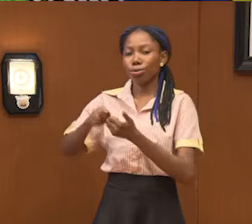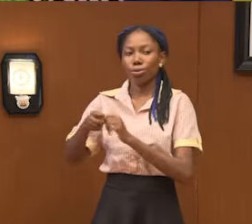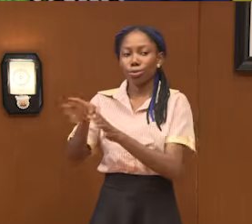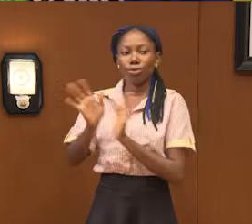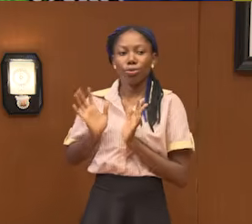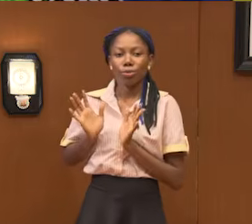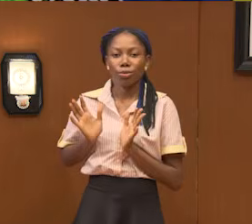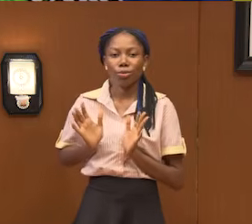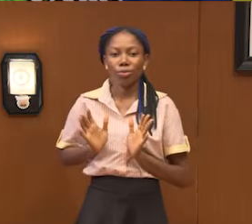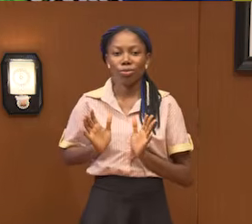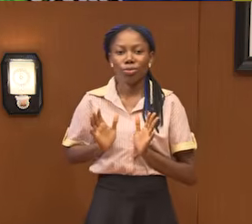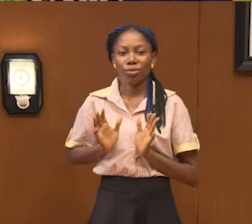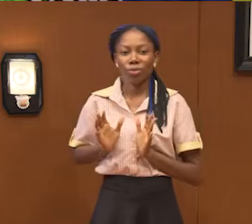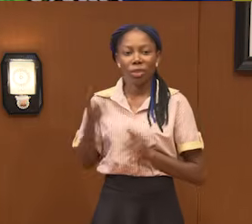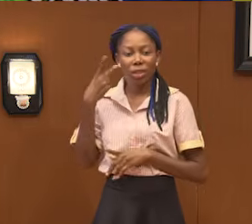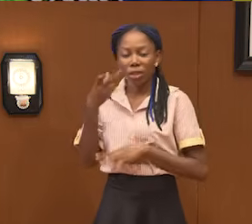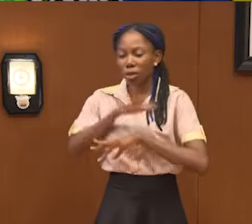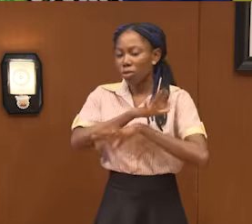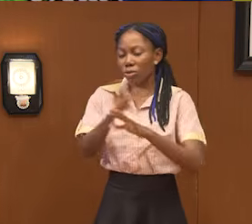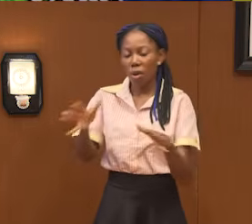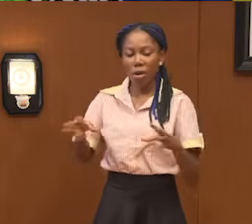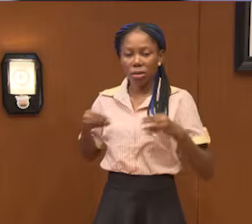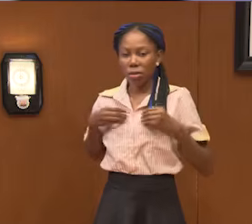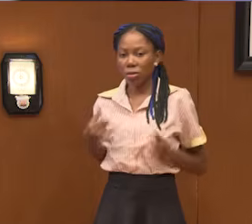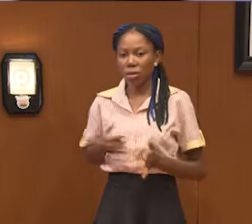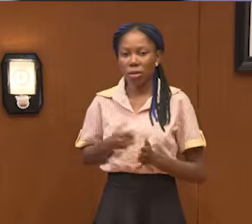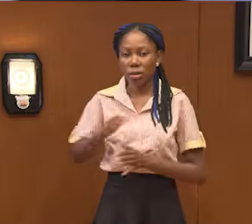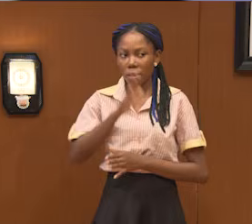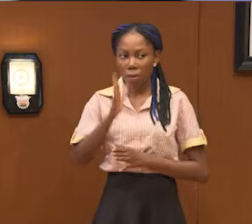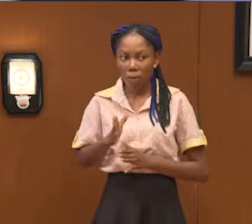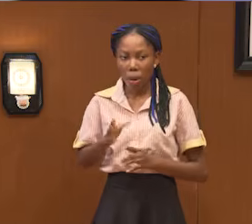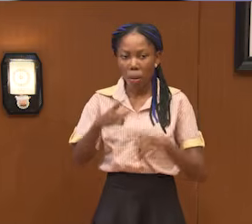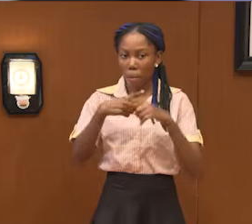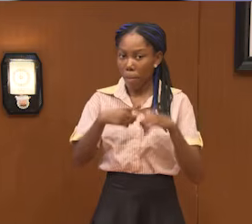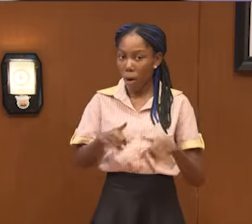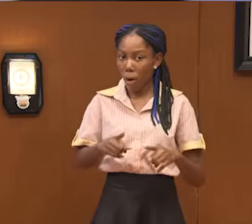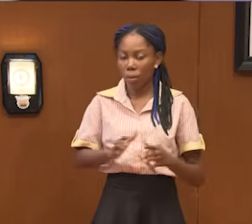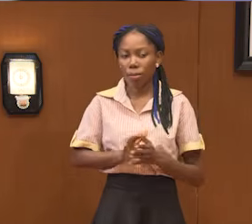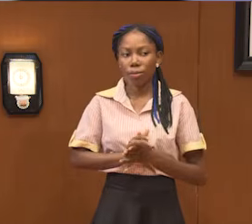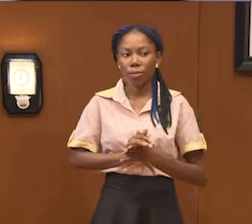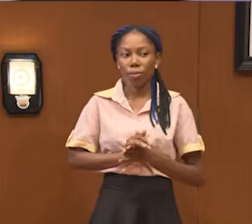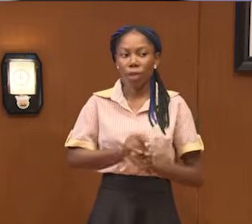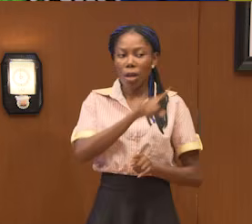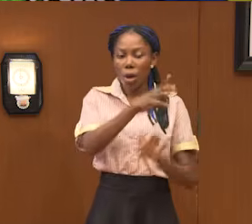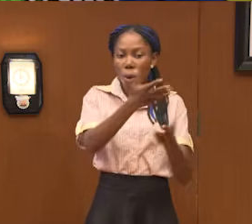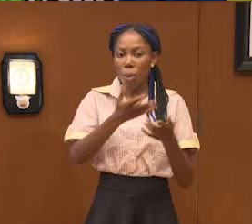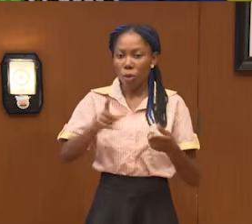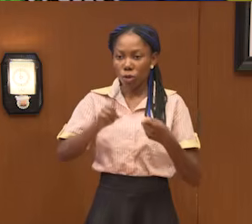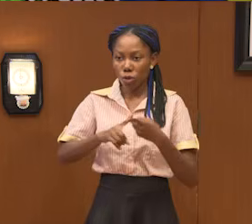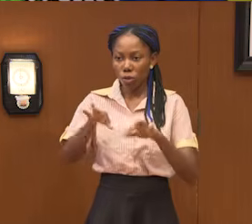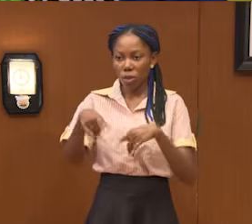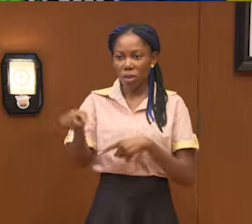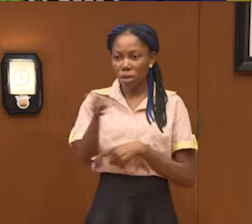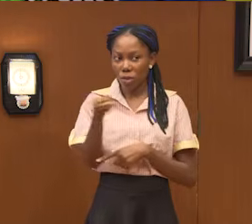I'm not condoning it either. Do you understand? But I want to give your